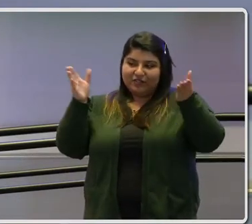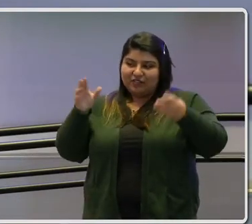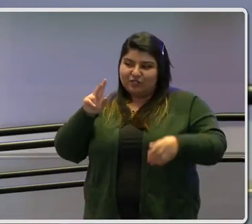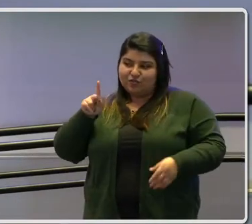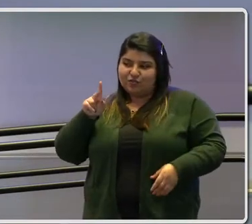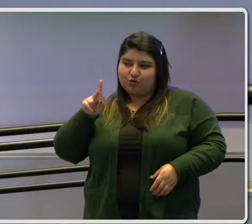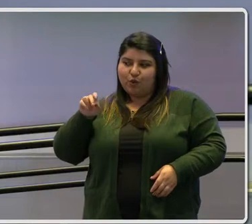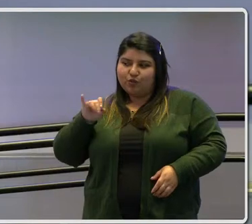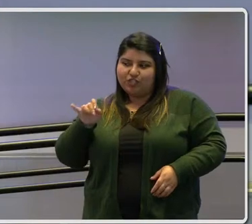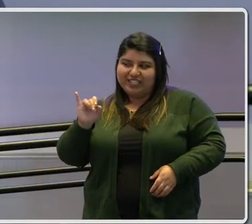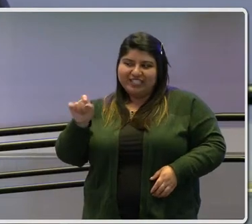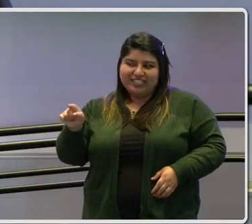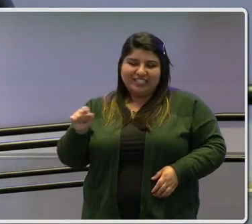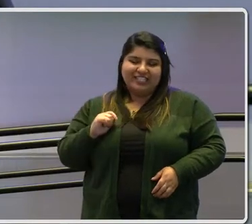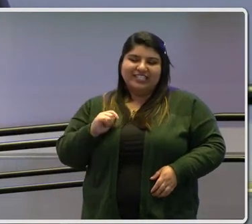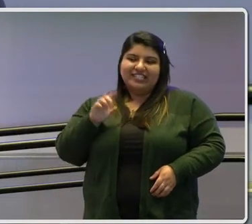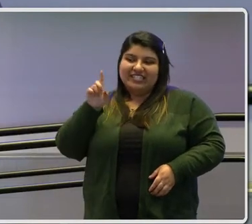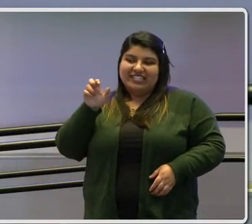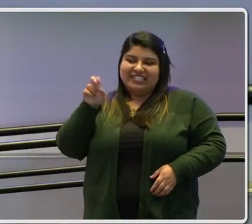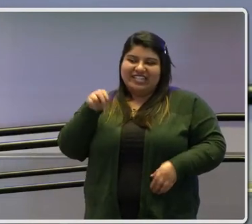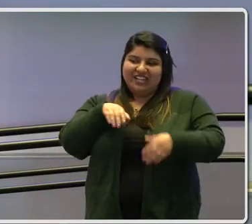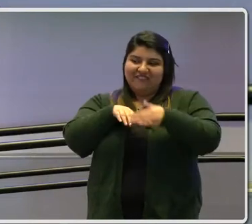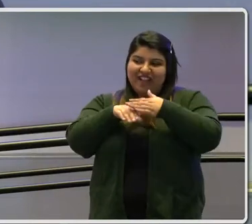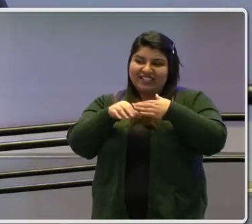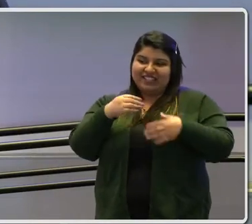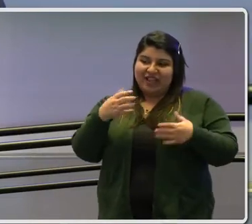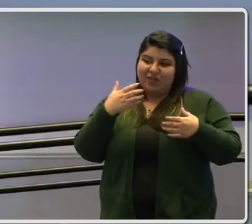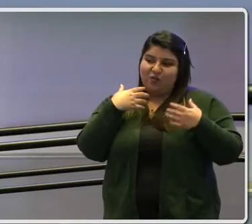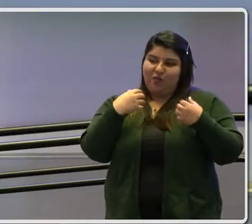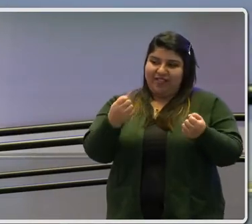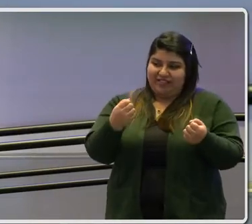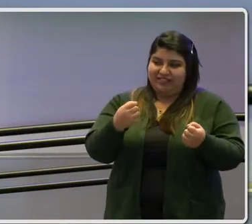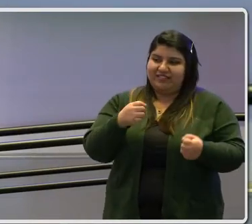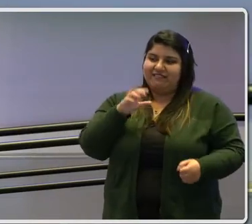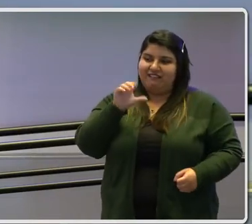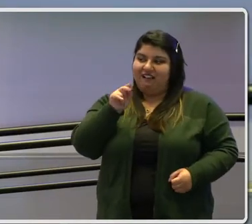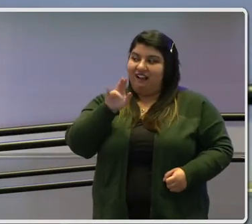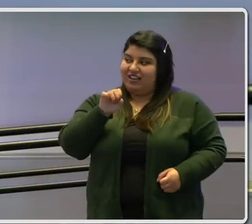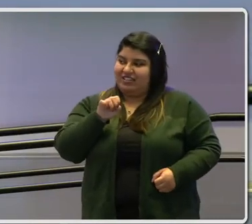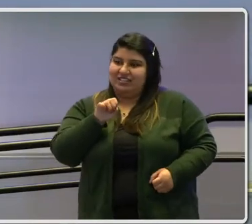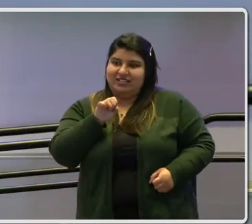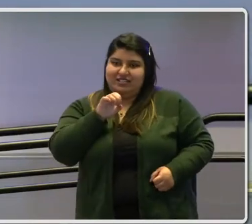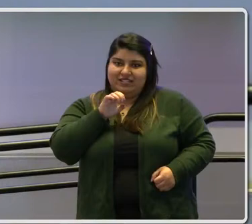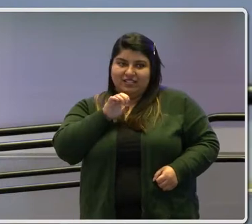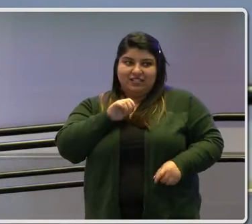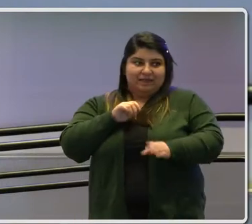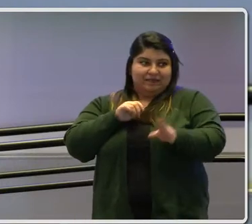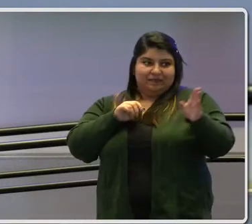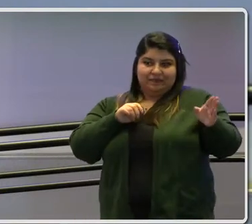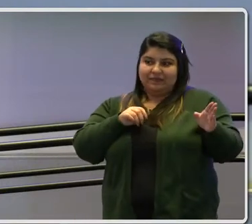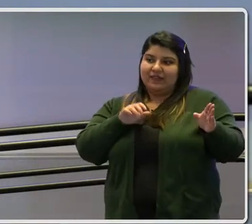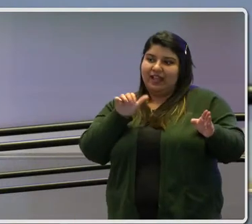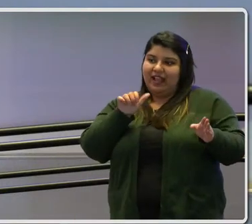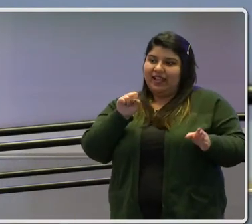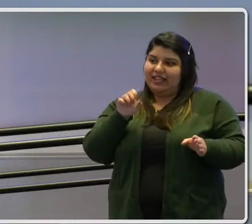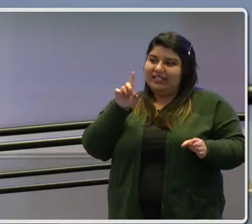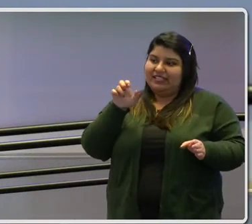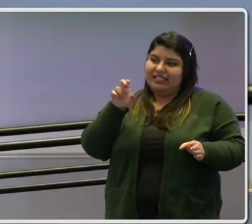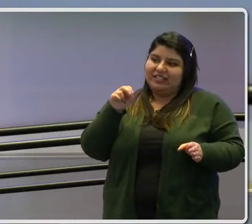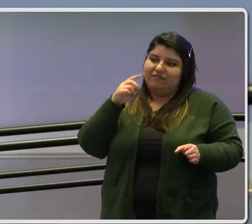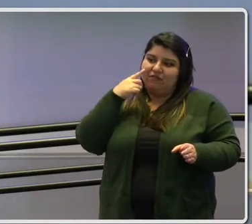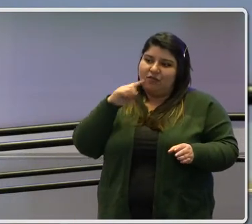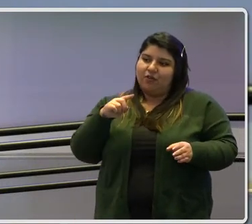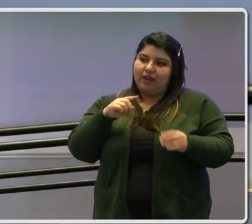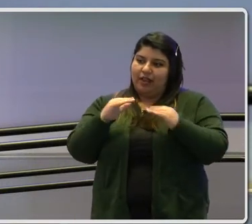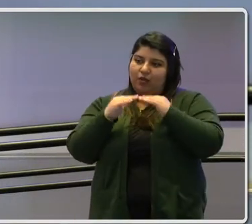Wasugi, Dean of Access and Wellness, Dr. Connie Gutierrez, Associate Dean Student Success and Equity,